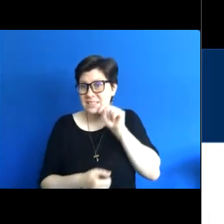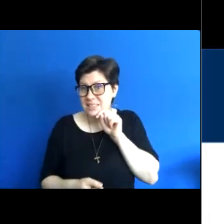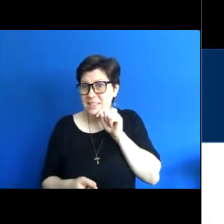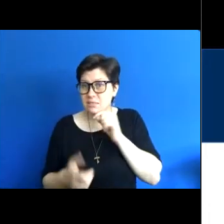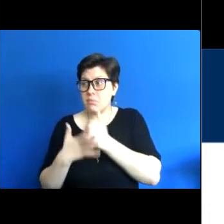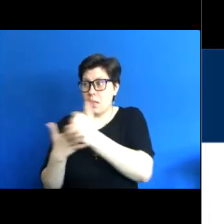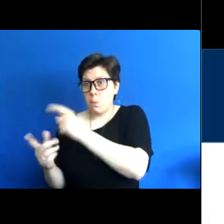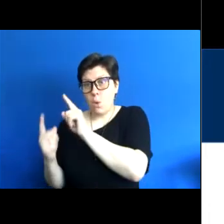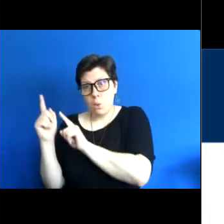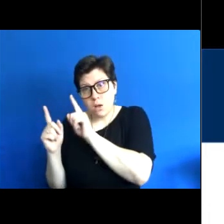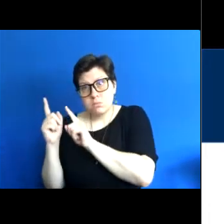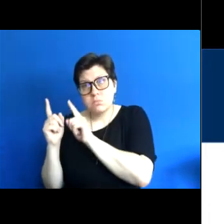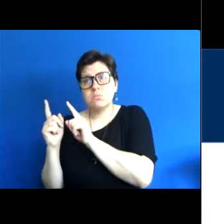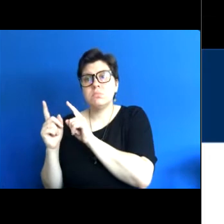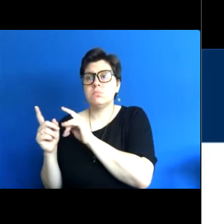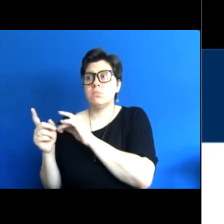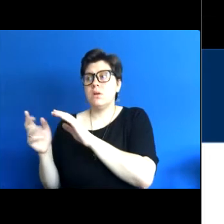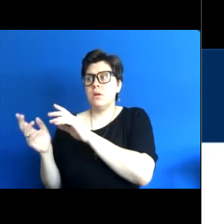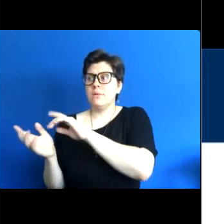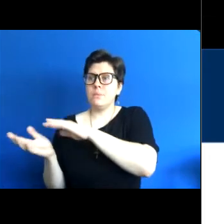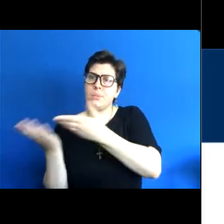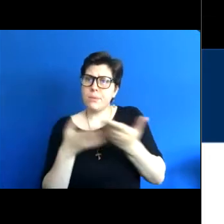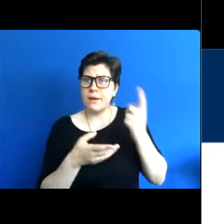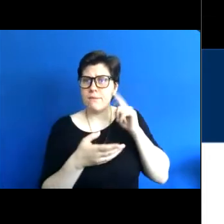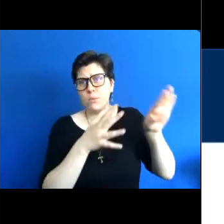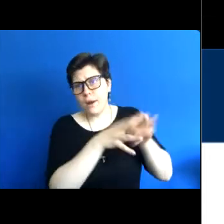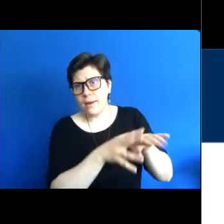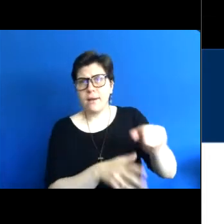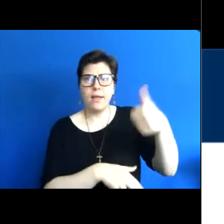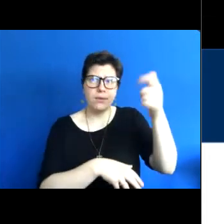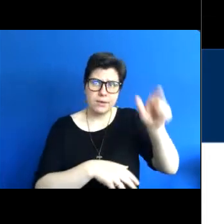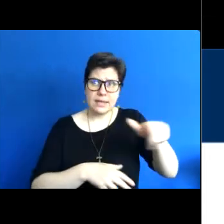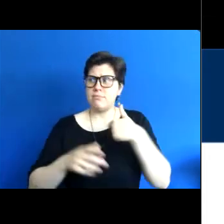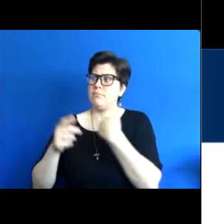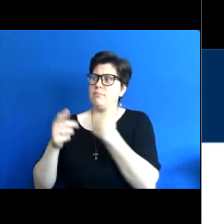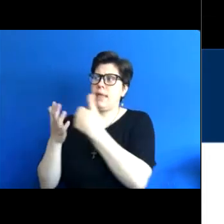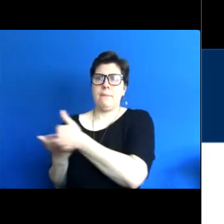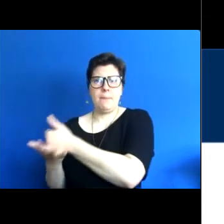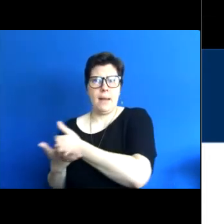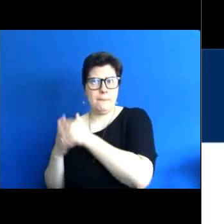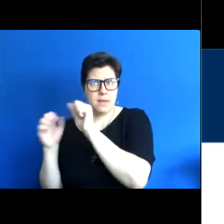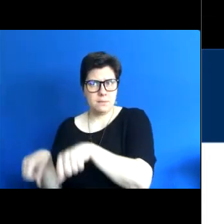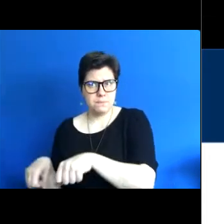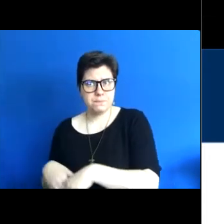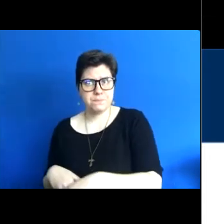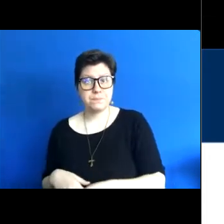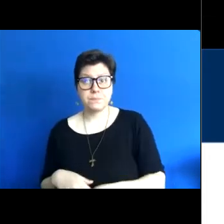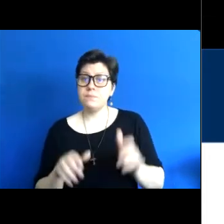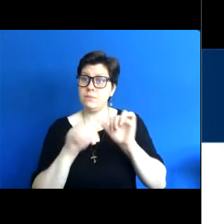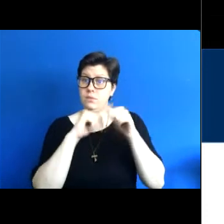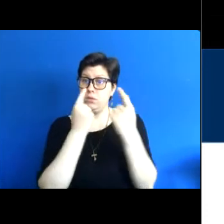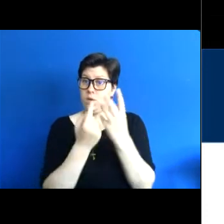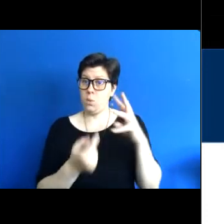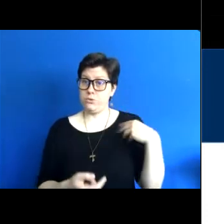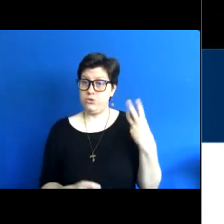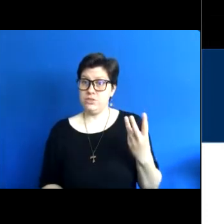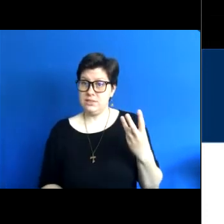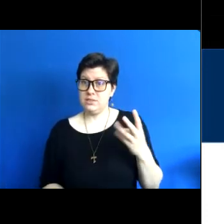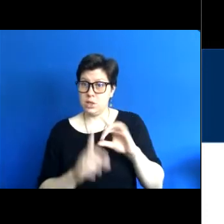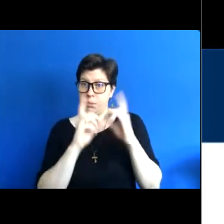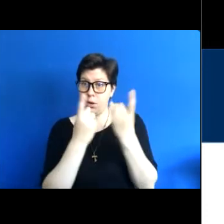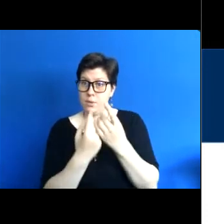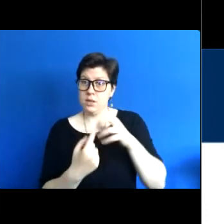them to bring them for breaks or other types of needs. And on the Archdiocese of Washington, Department